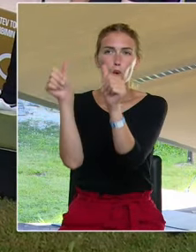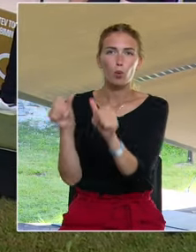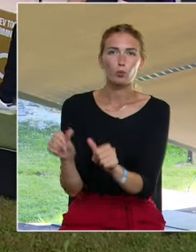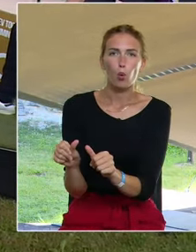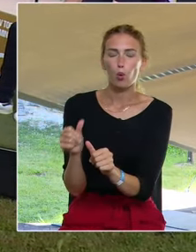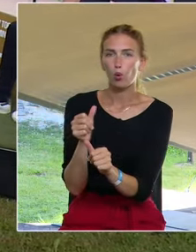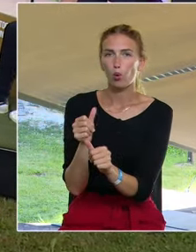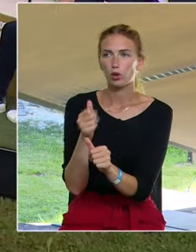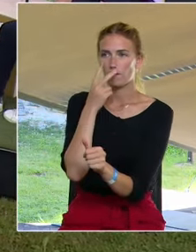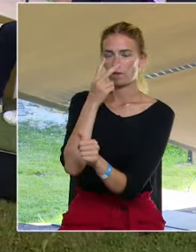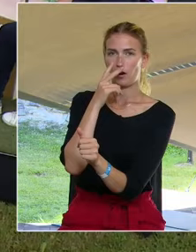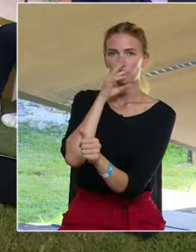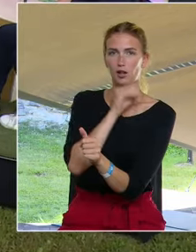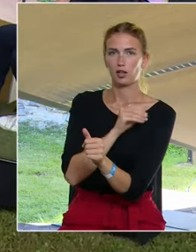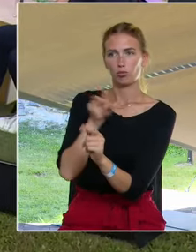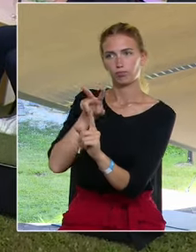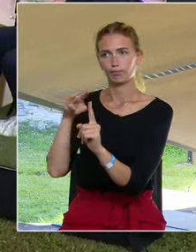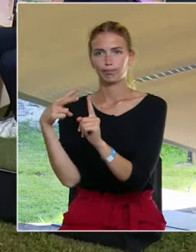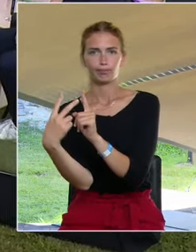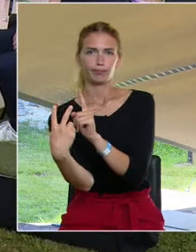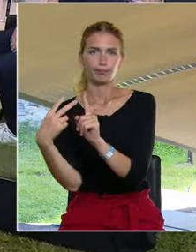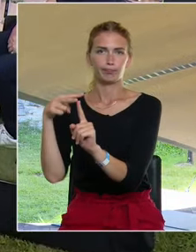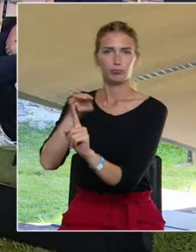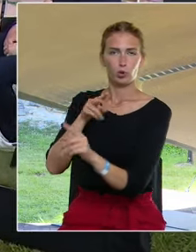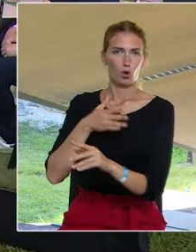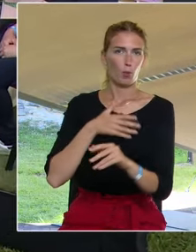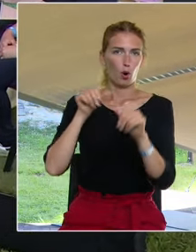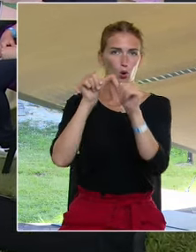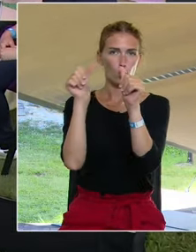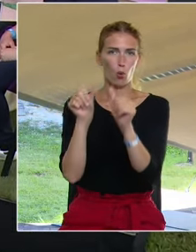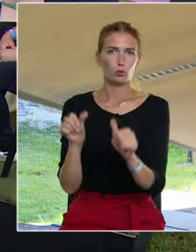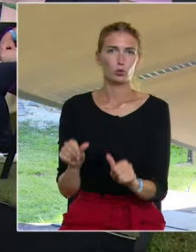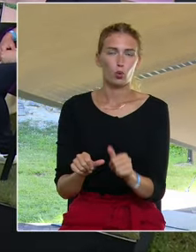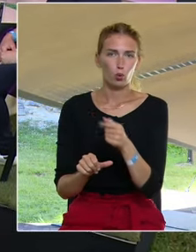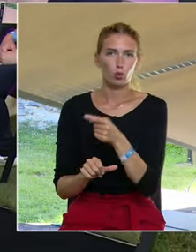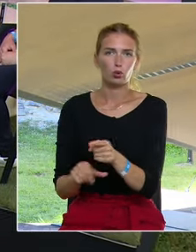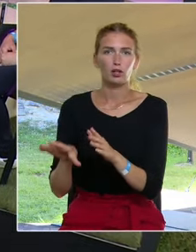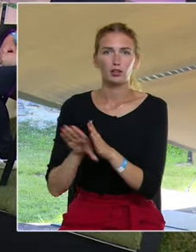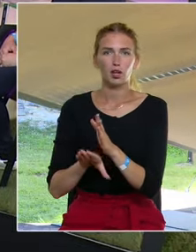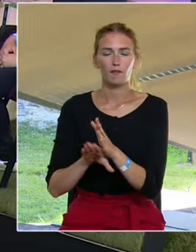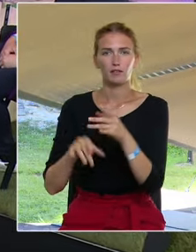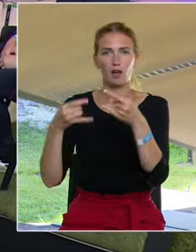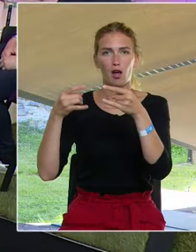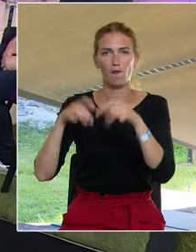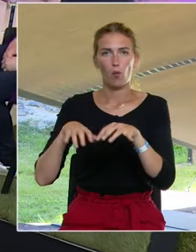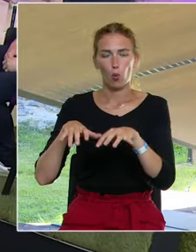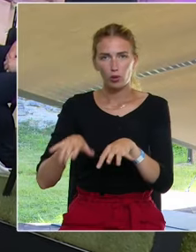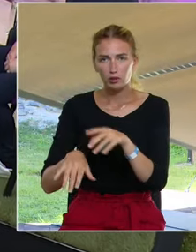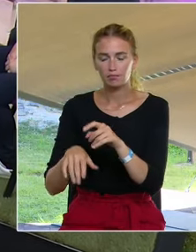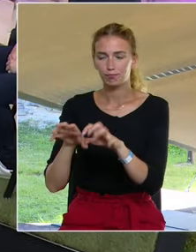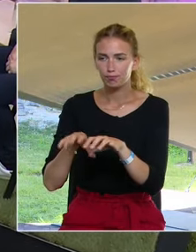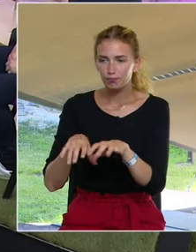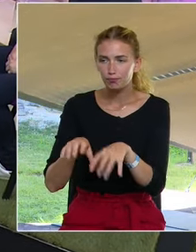the two sides of my practice, where in my sculptures I cut up things that are computers, and then in